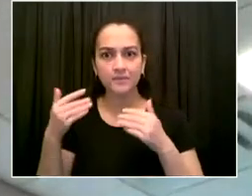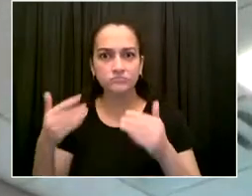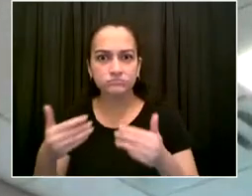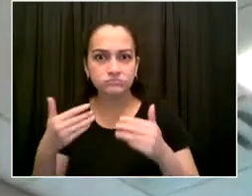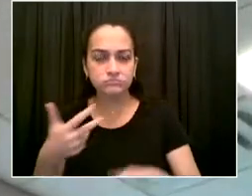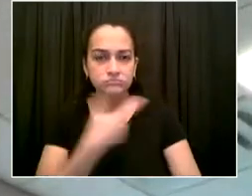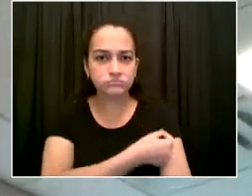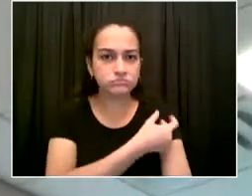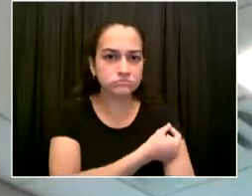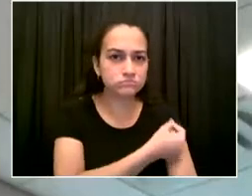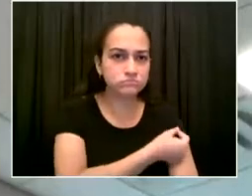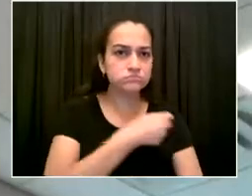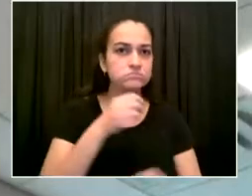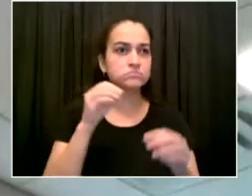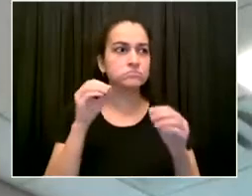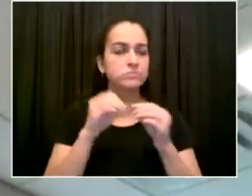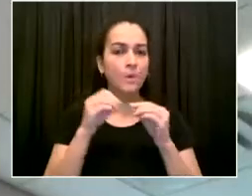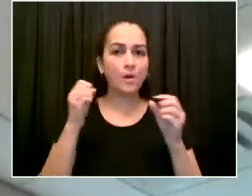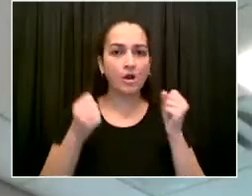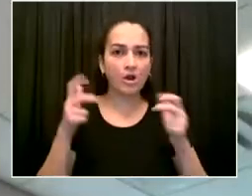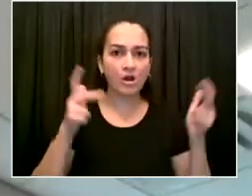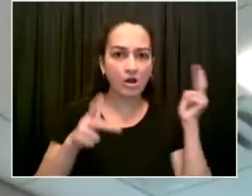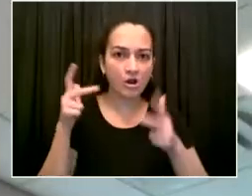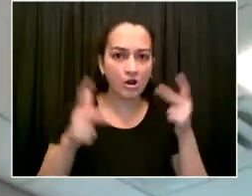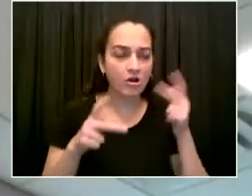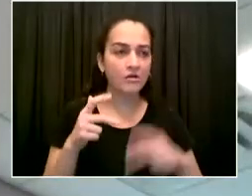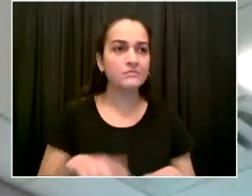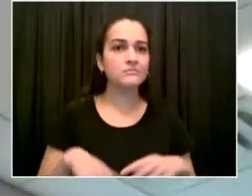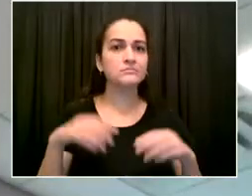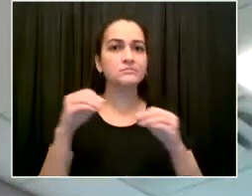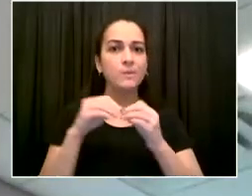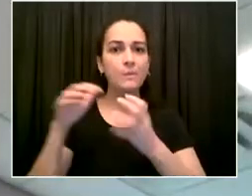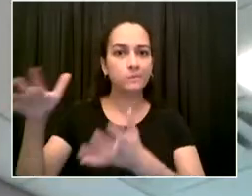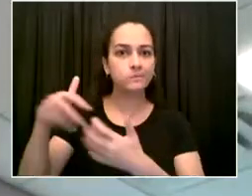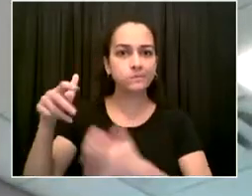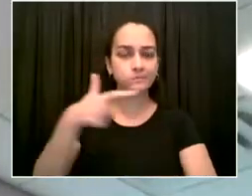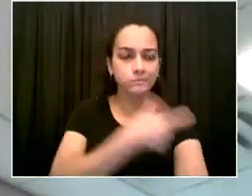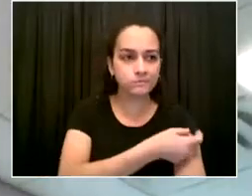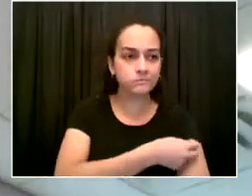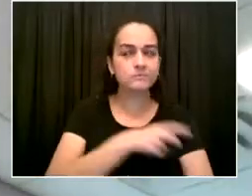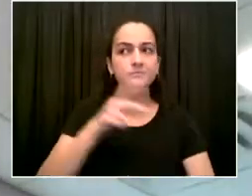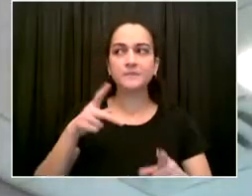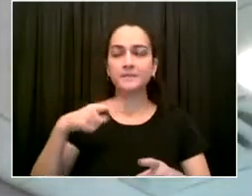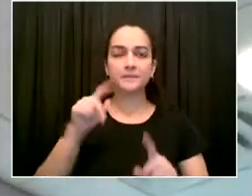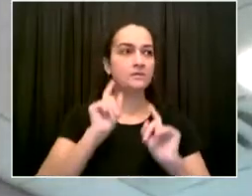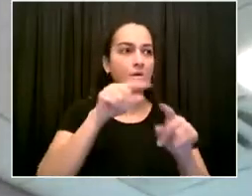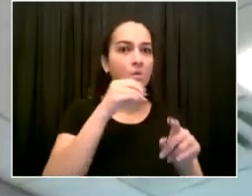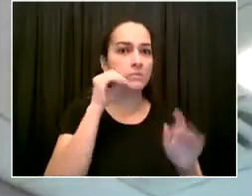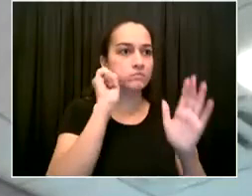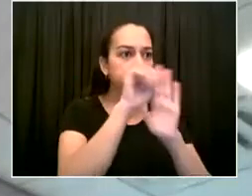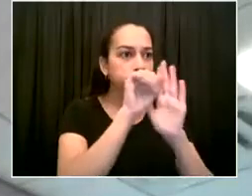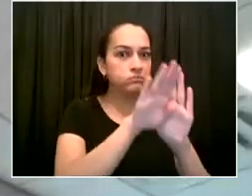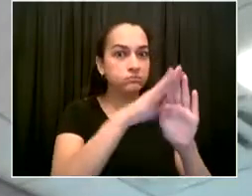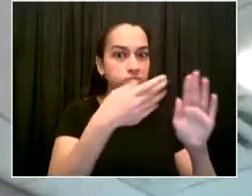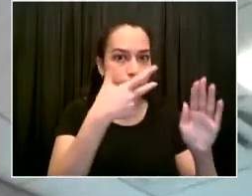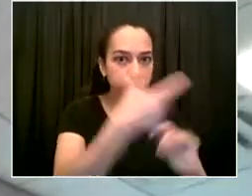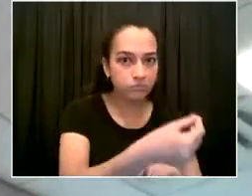New Yorkers, we're in a very strong place to be able to do that. So we're gonna be ready for September 20th for sure. Thank you, Dr.